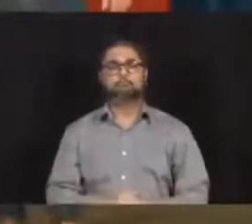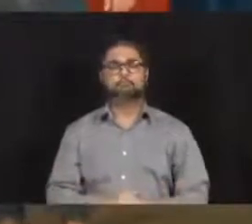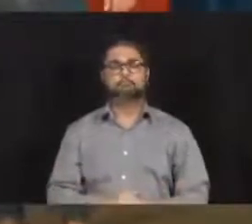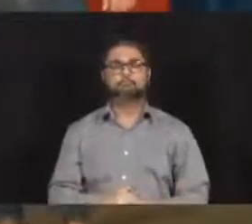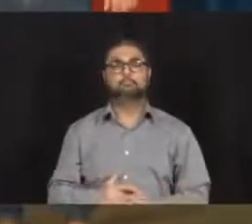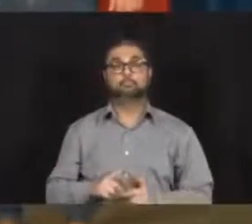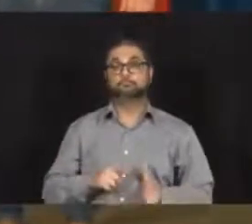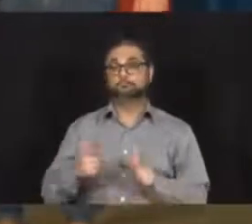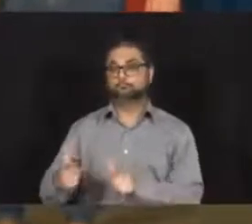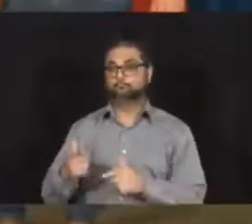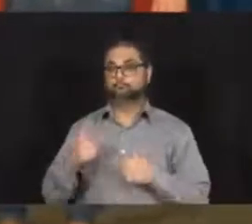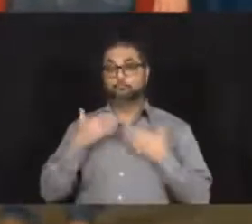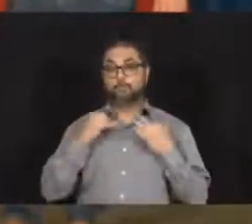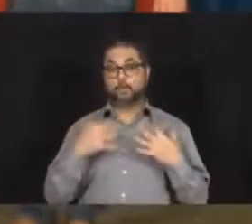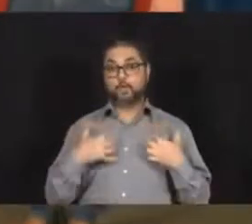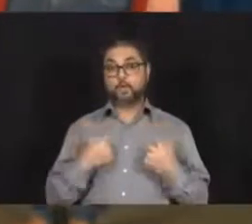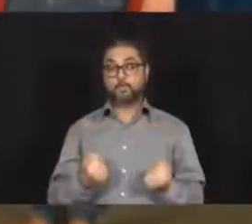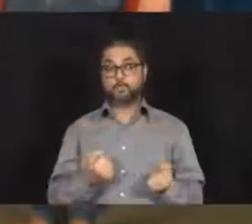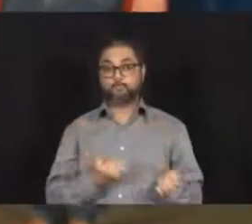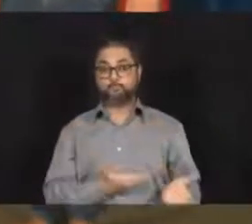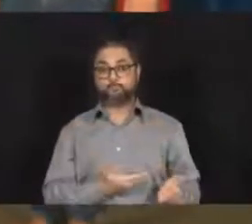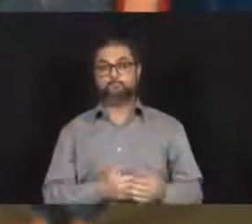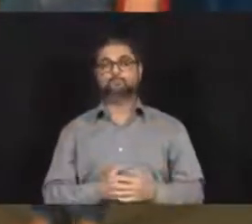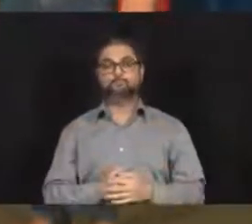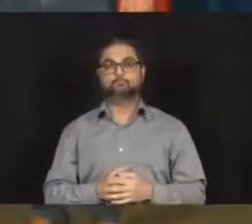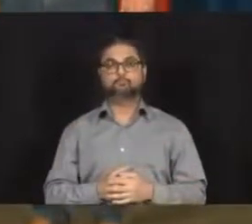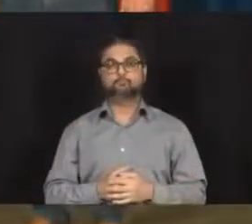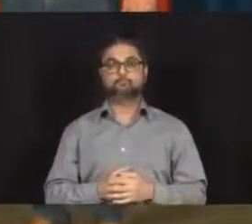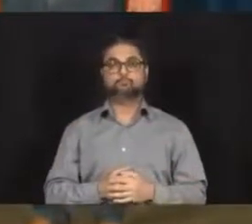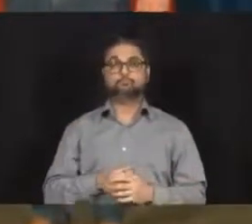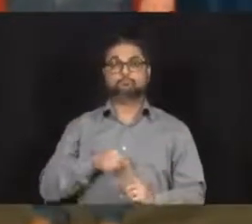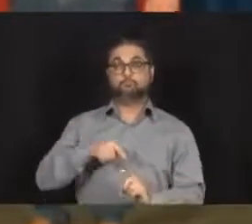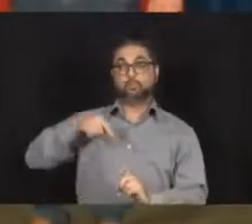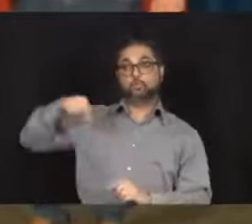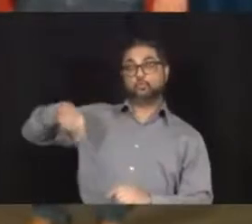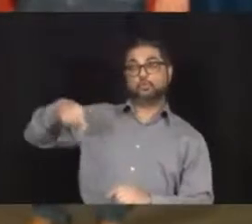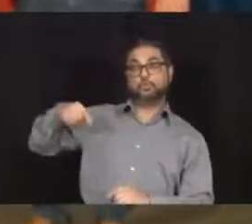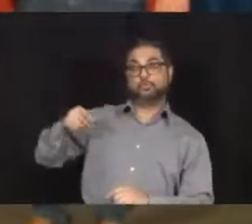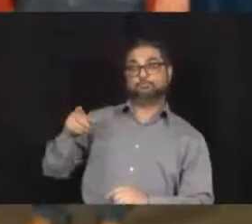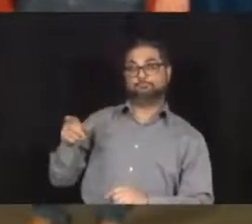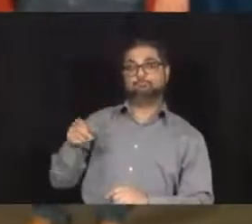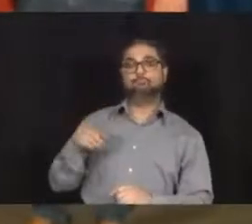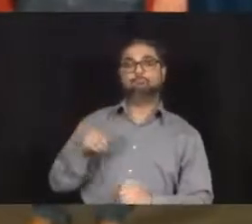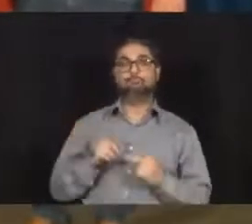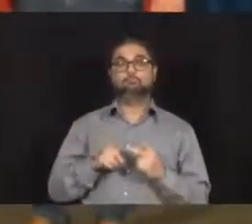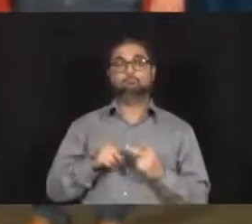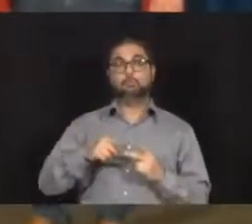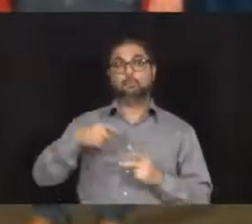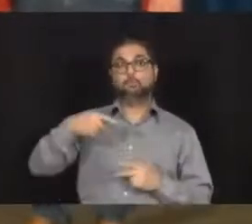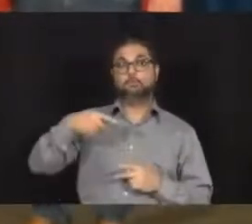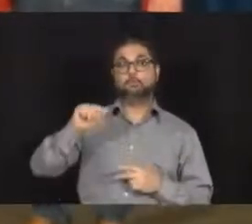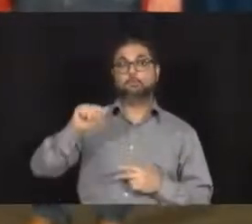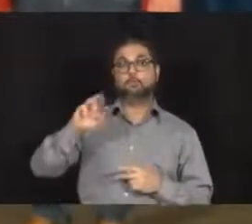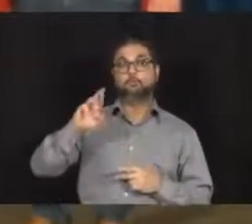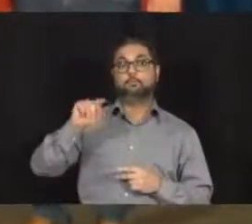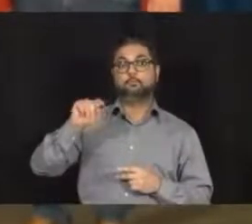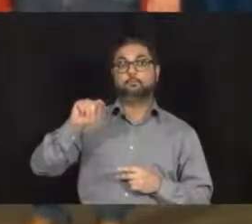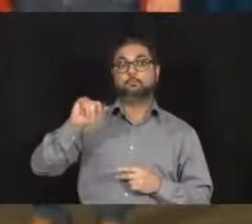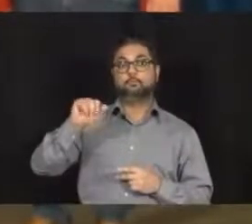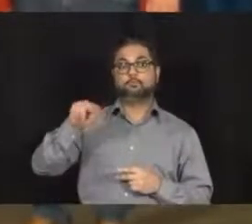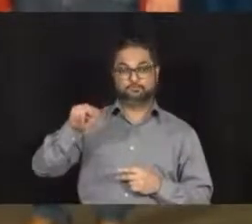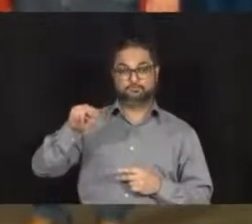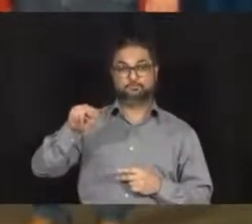Well, what happened in Quebec at the long-term care home and what happened at the Participation House in Markham is